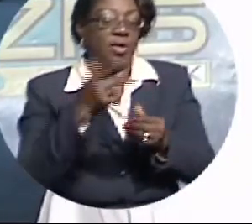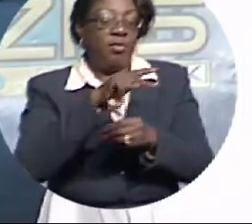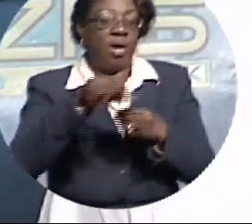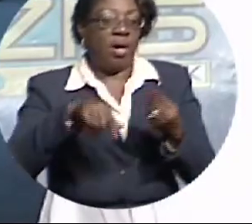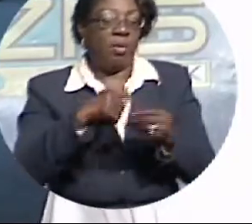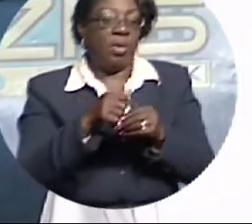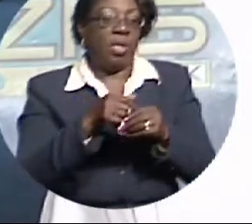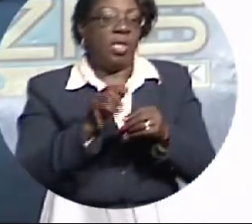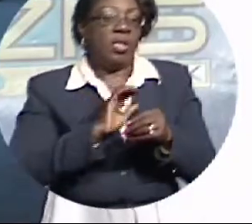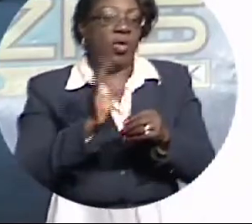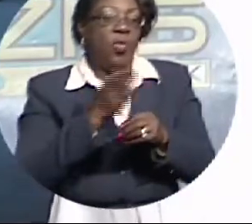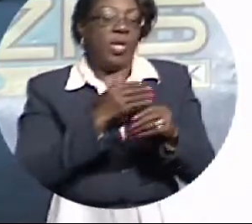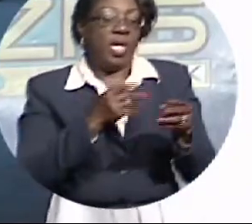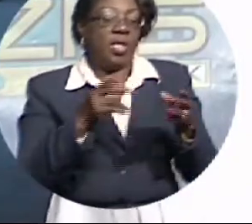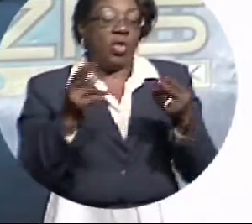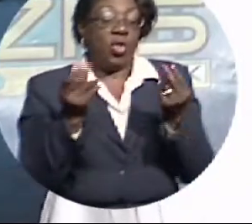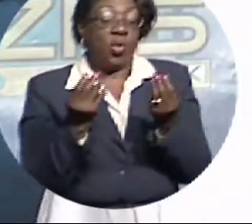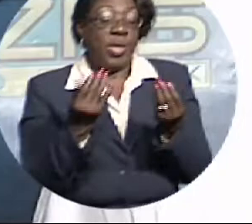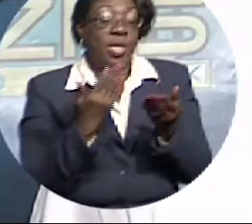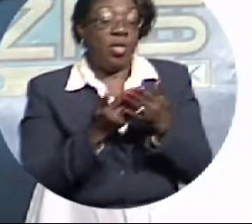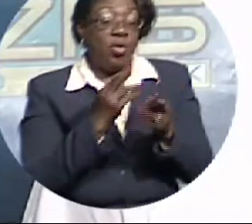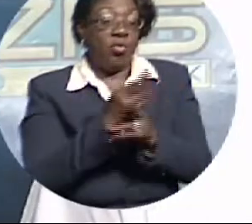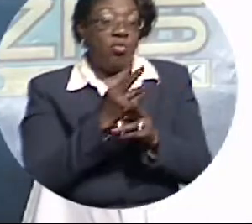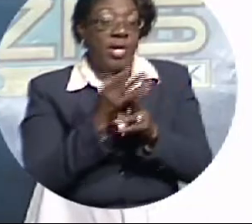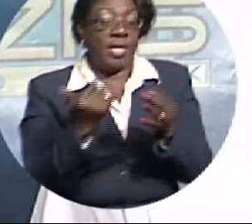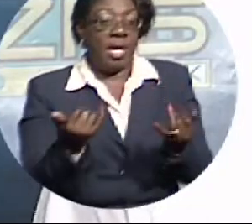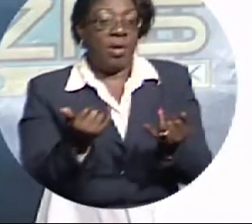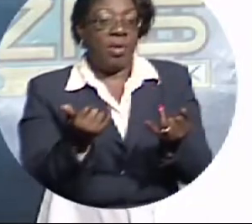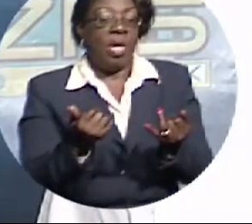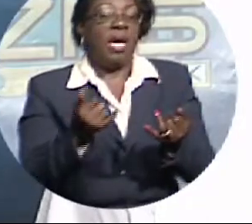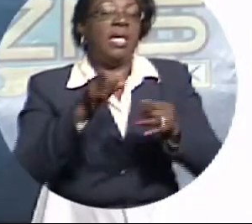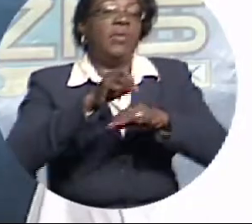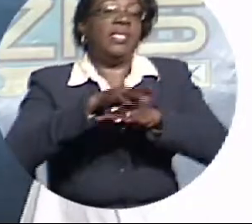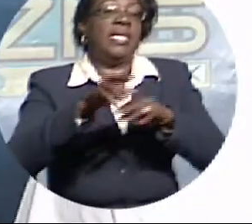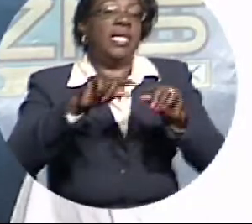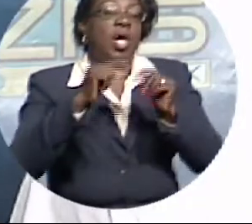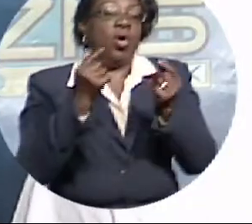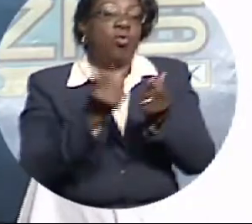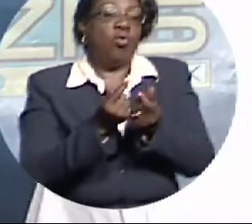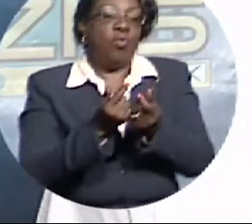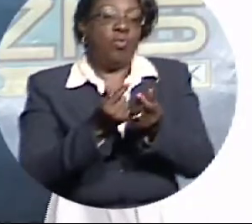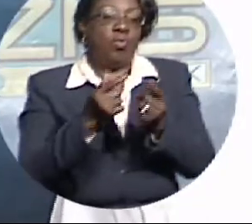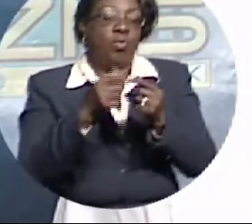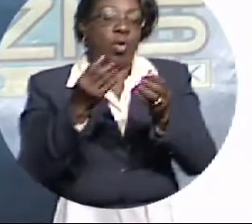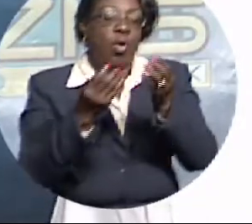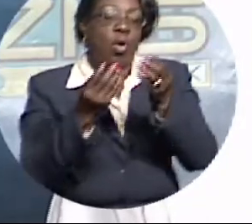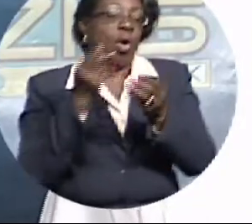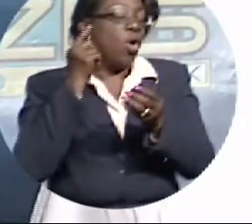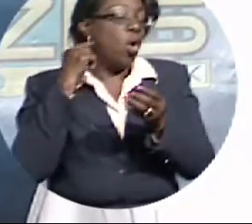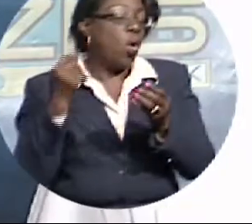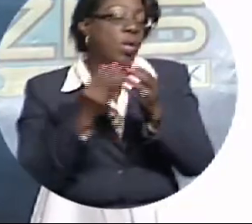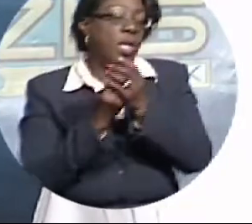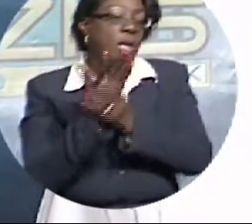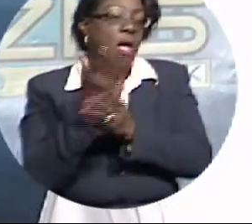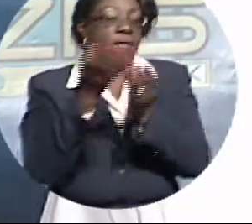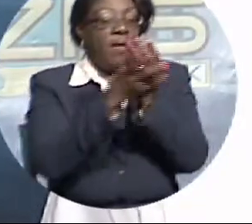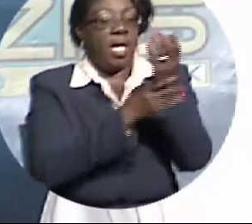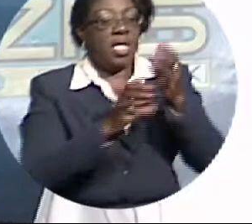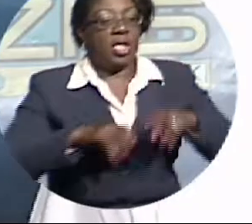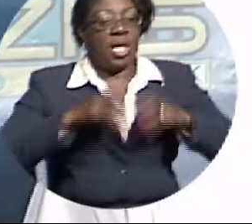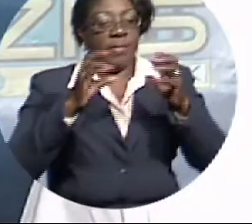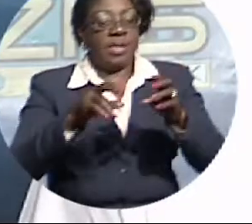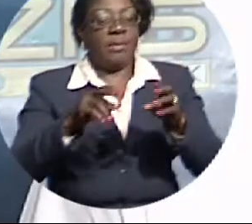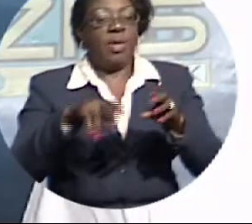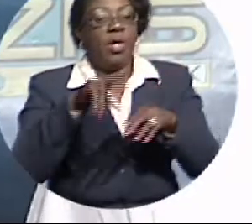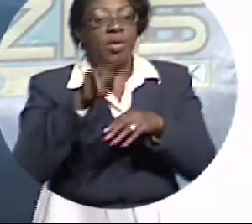on level we're at right now. Then after that, we're sending a crew, 3 fighters, up to Golden Gloves Championships in 26th of this